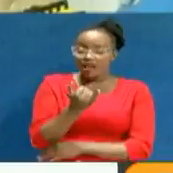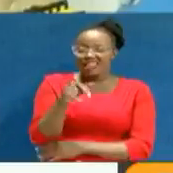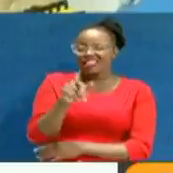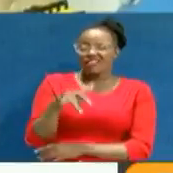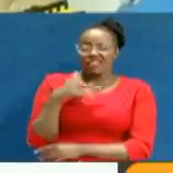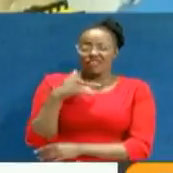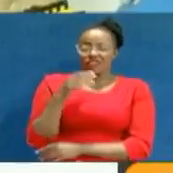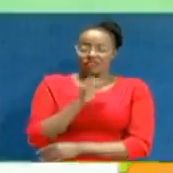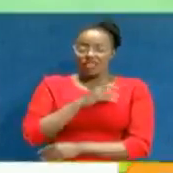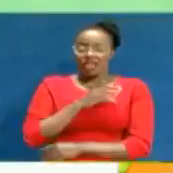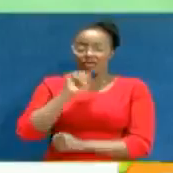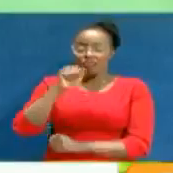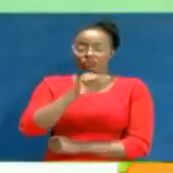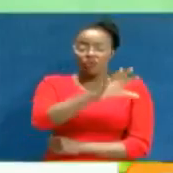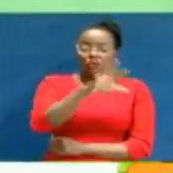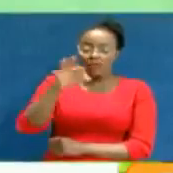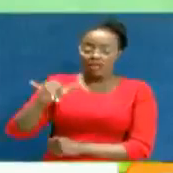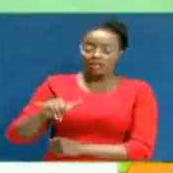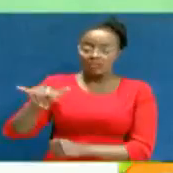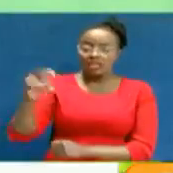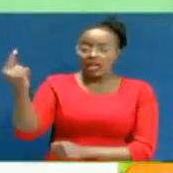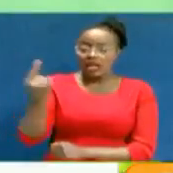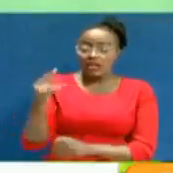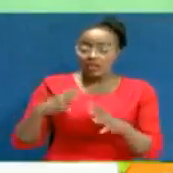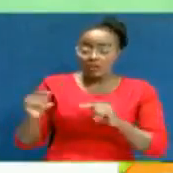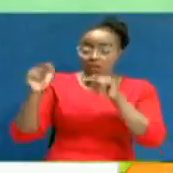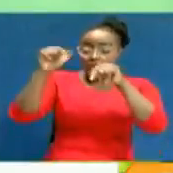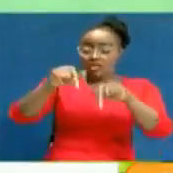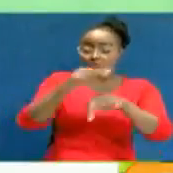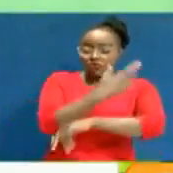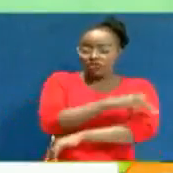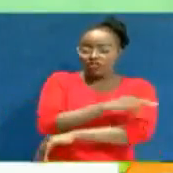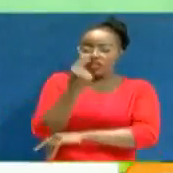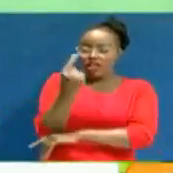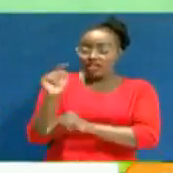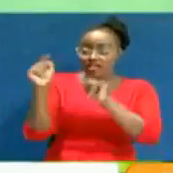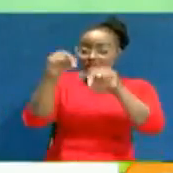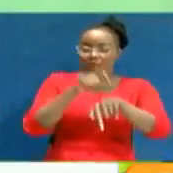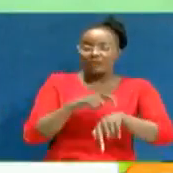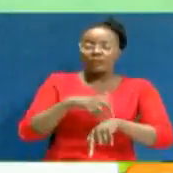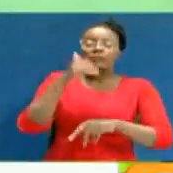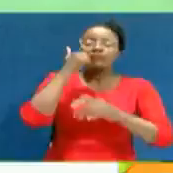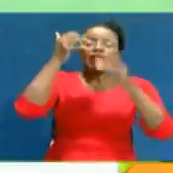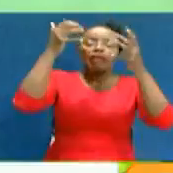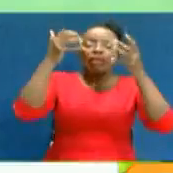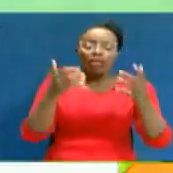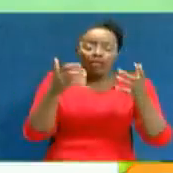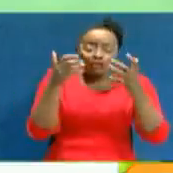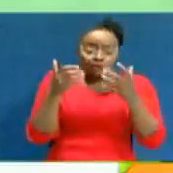they fear that we may quarantine them. In fact, those who came to the facility, they came while they are critically ill, very